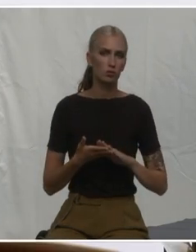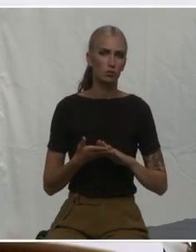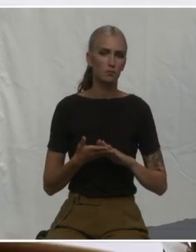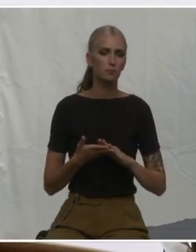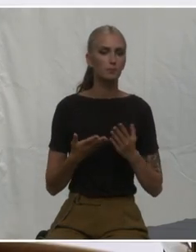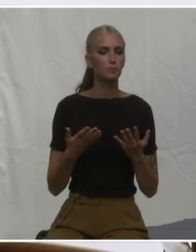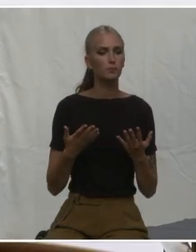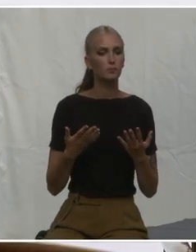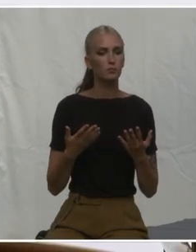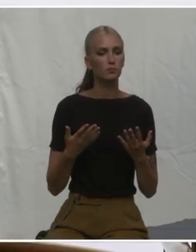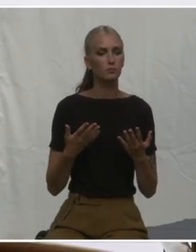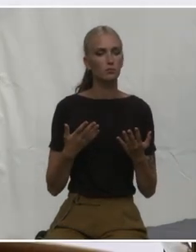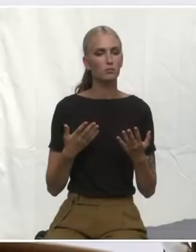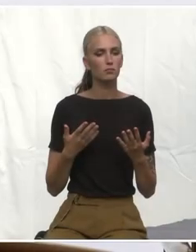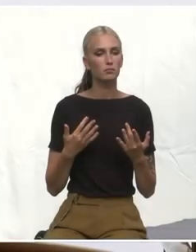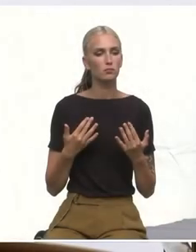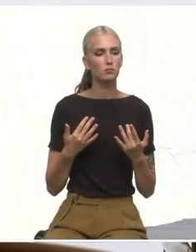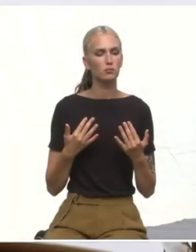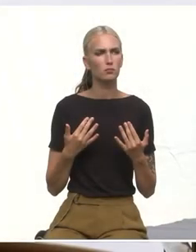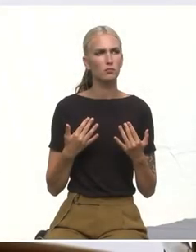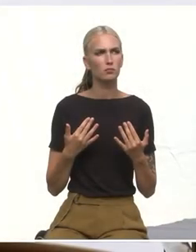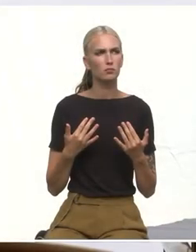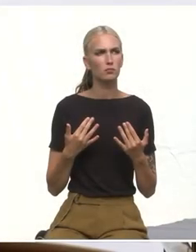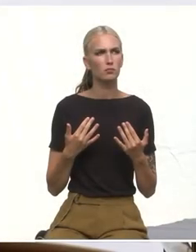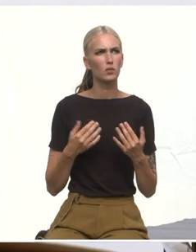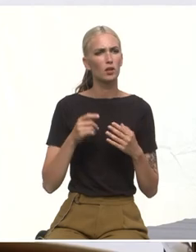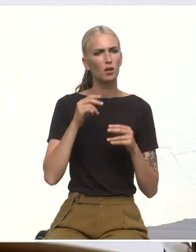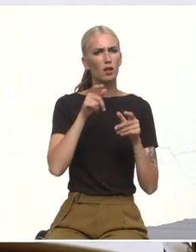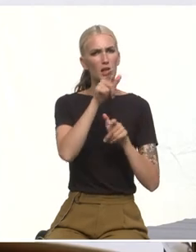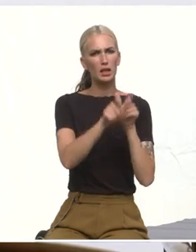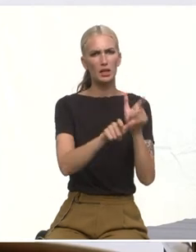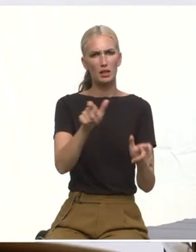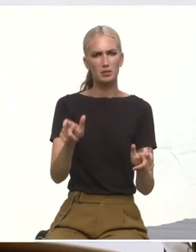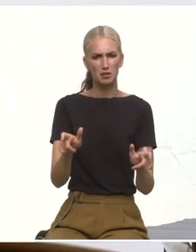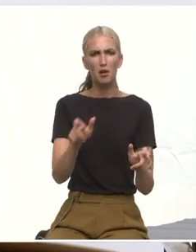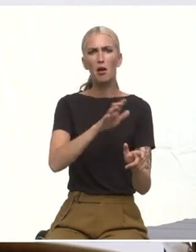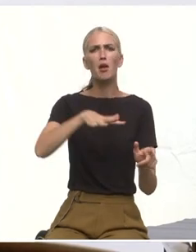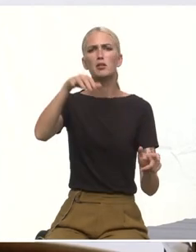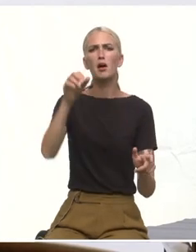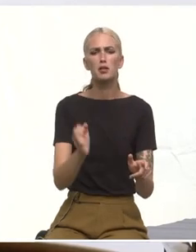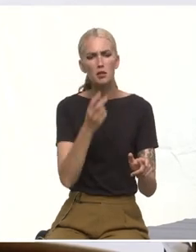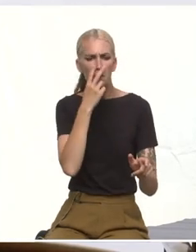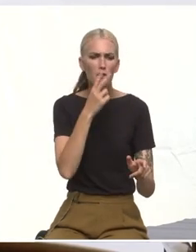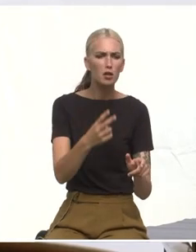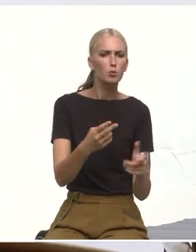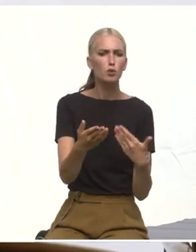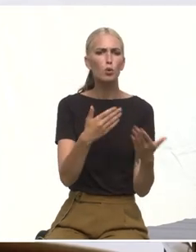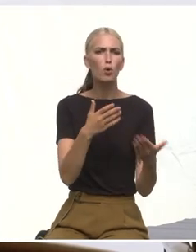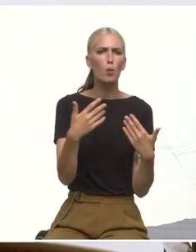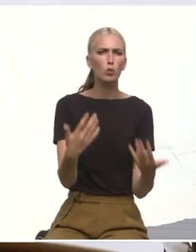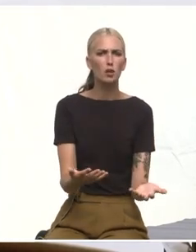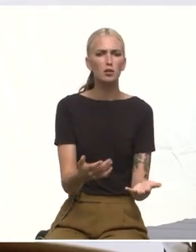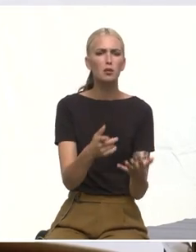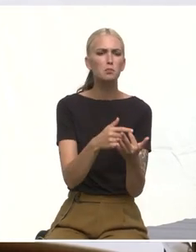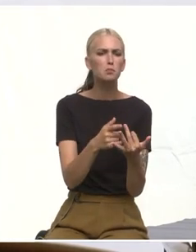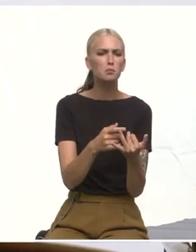where they watched people interacting in kindergartens, and they counted the words that were being said,